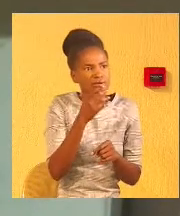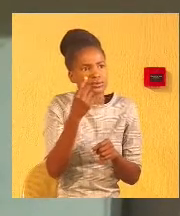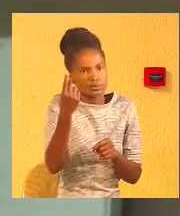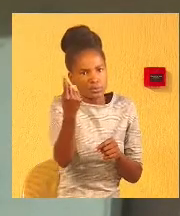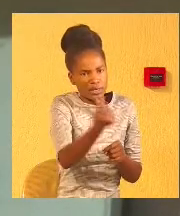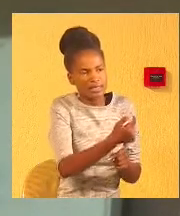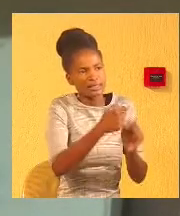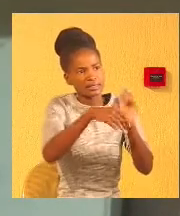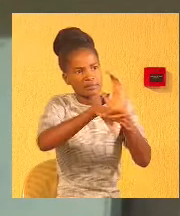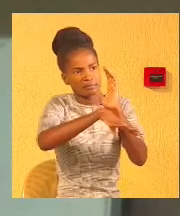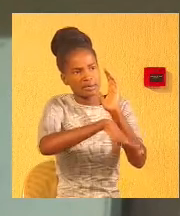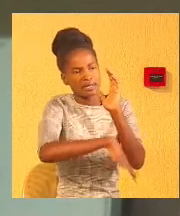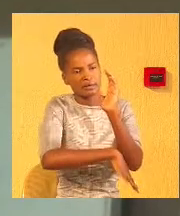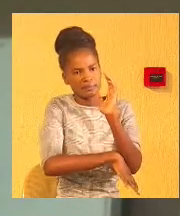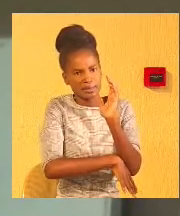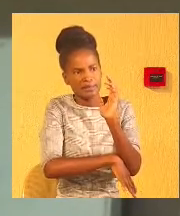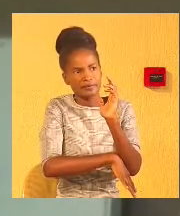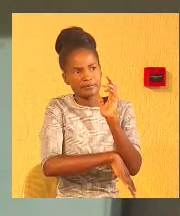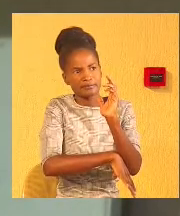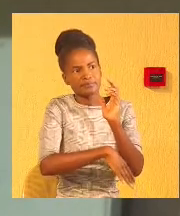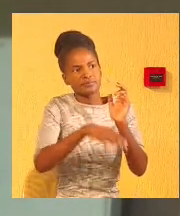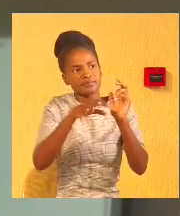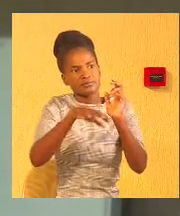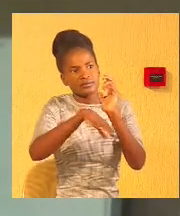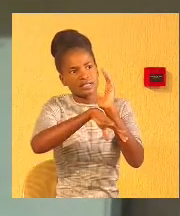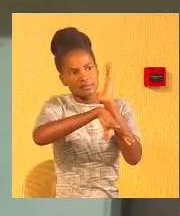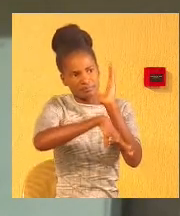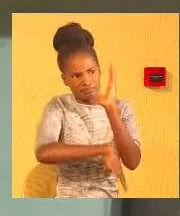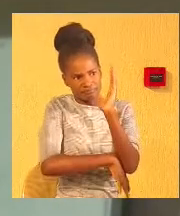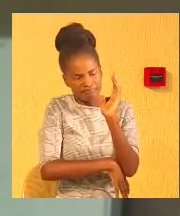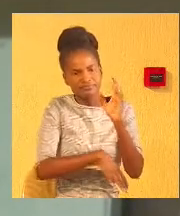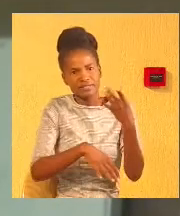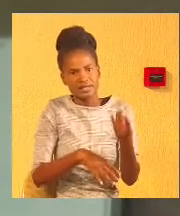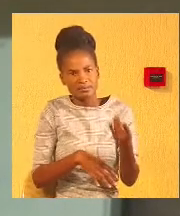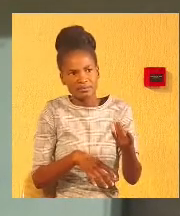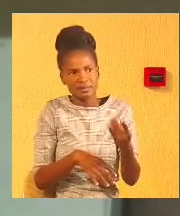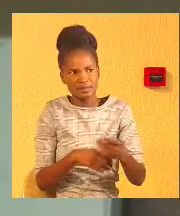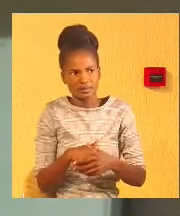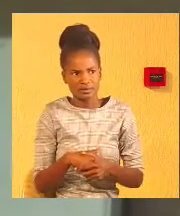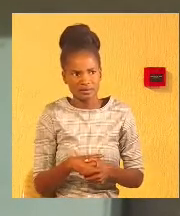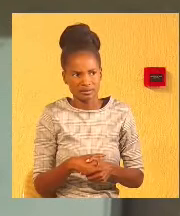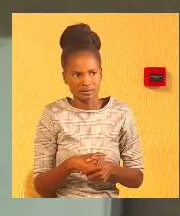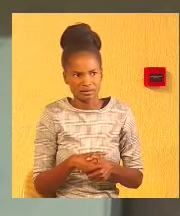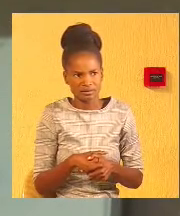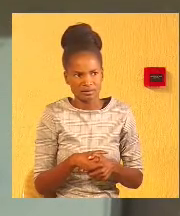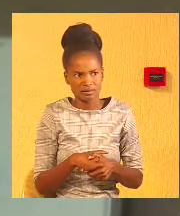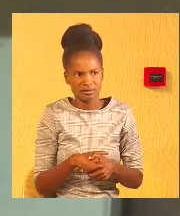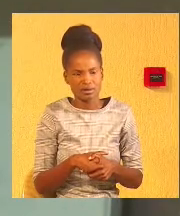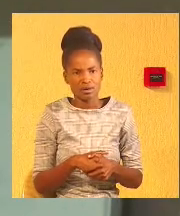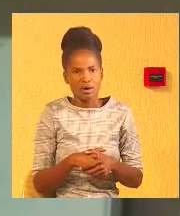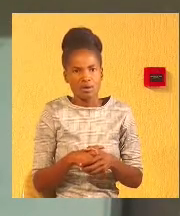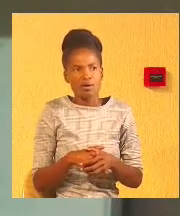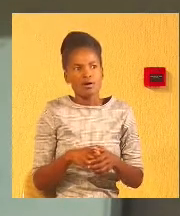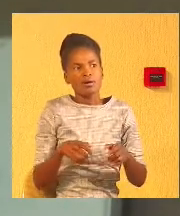pressure? Can we see to it that perhaps all this donation that I'm seeing, we have farmers that are sitting with their butternuts,